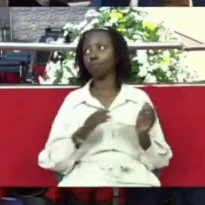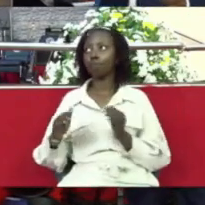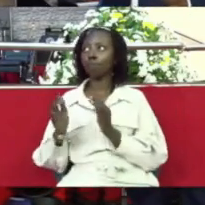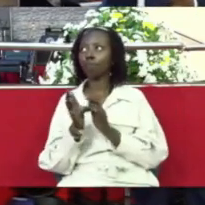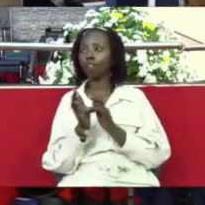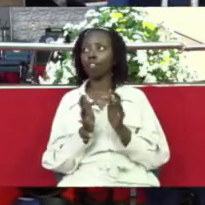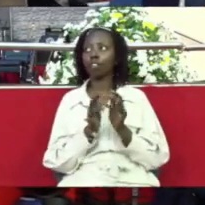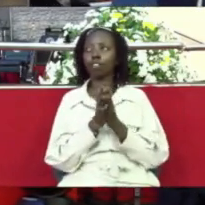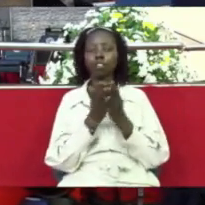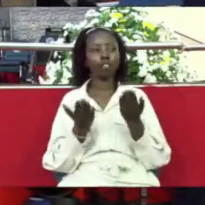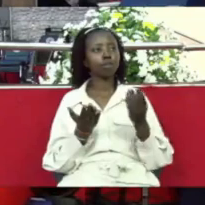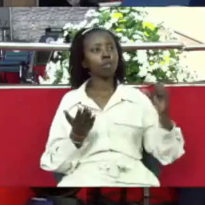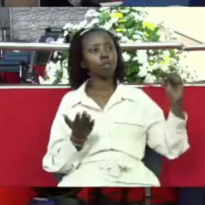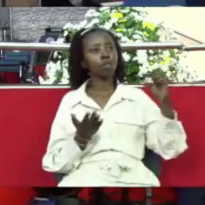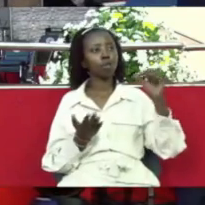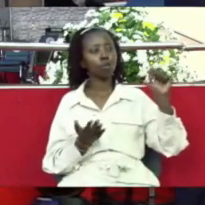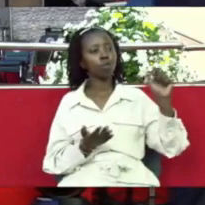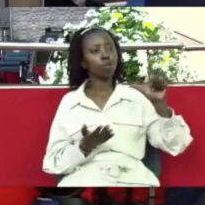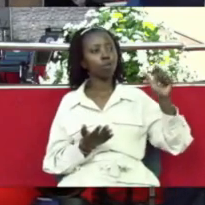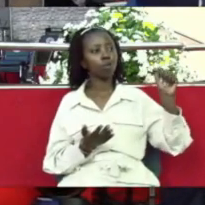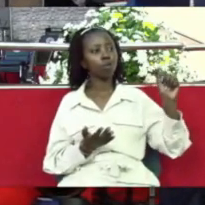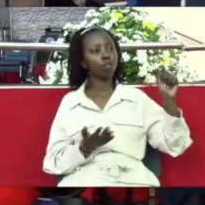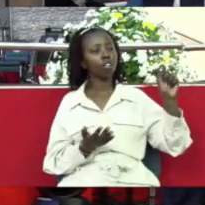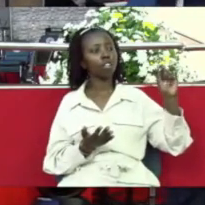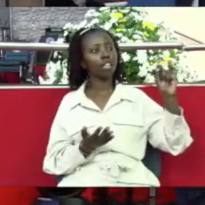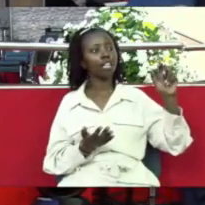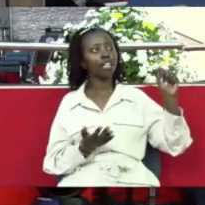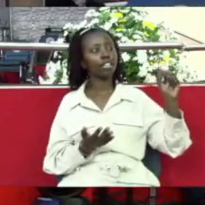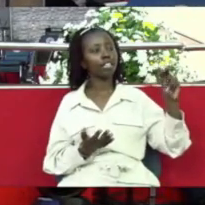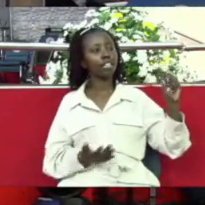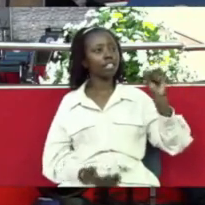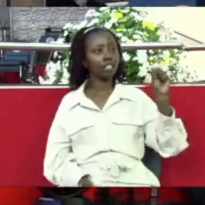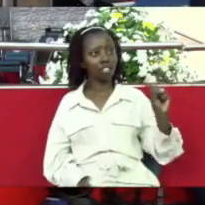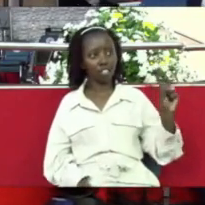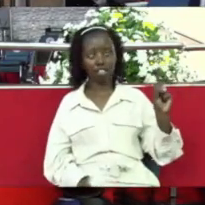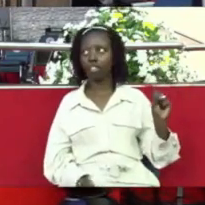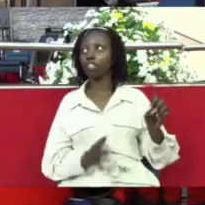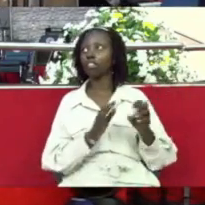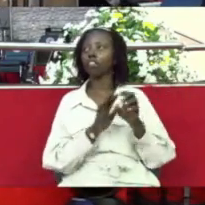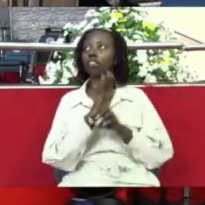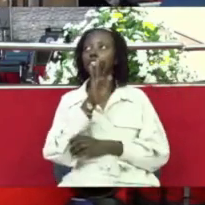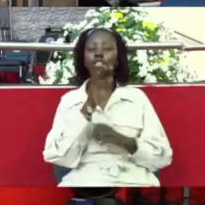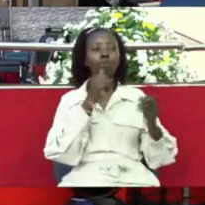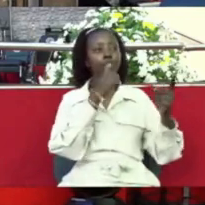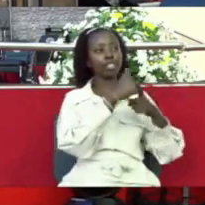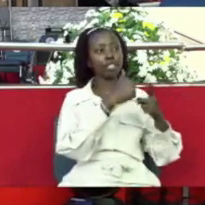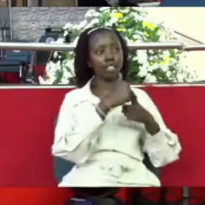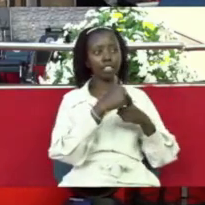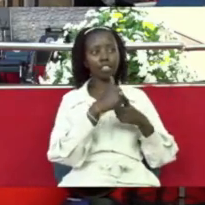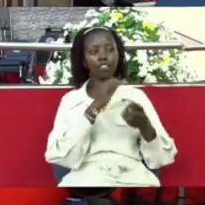on the screen. Galatia 6 mstari wa 7 tuwekewe katika runinga. It says, "Be not deceived." Nasema